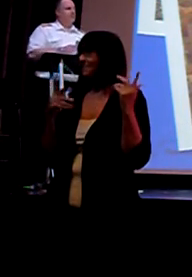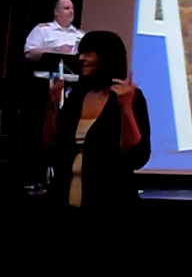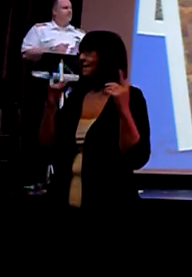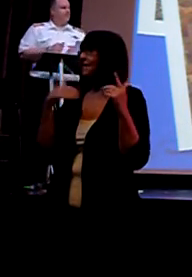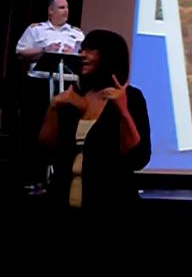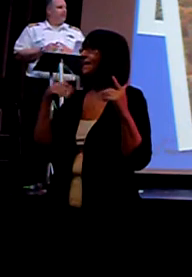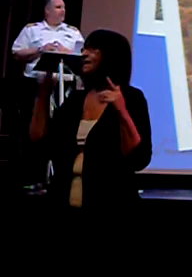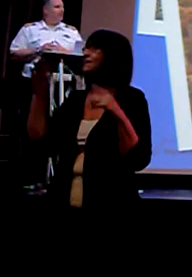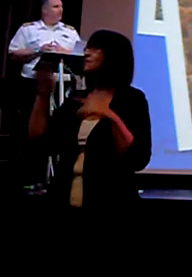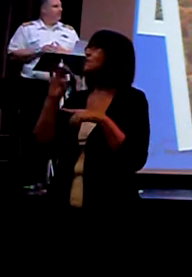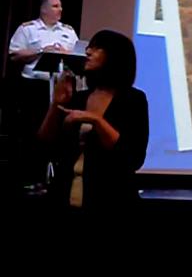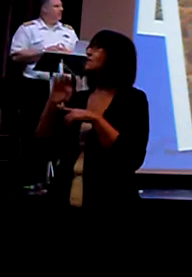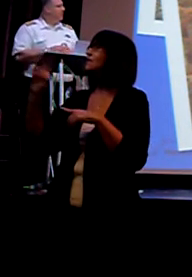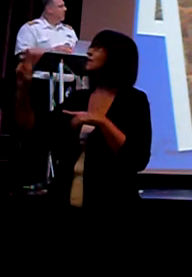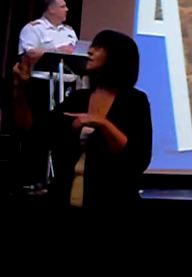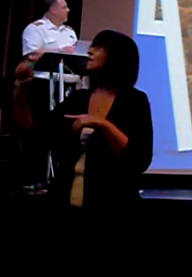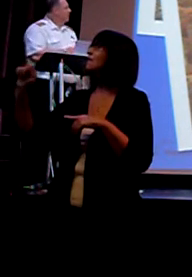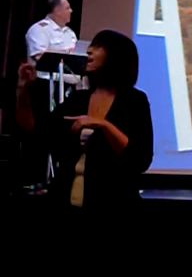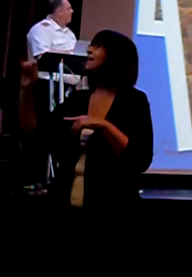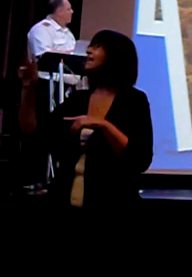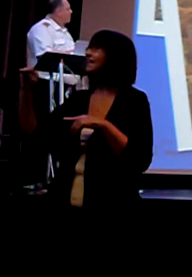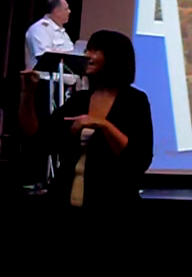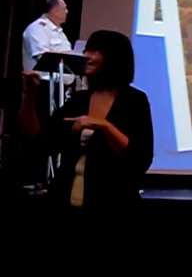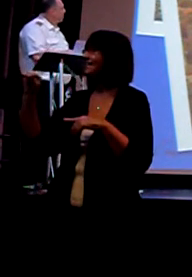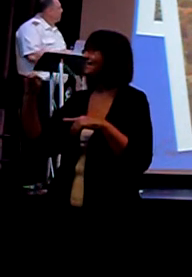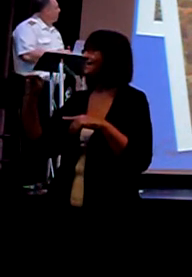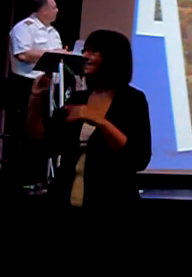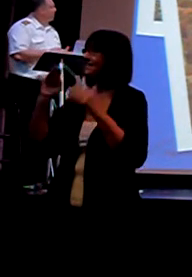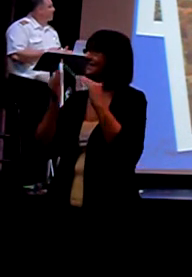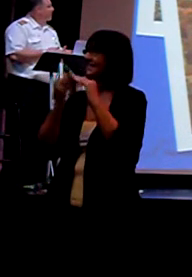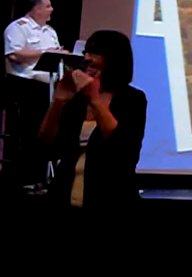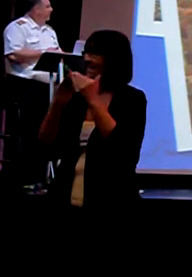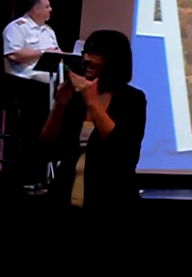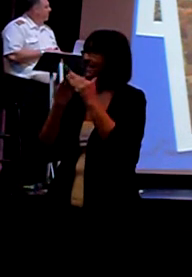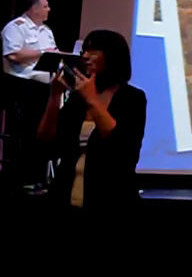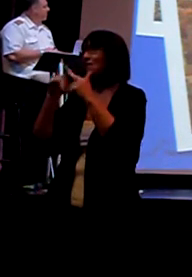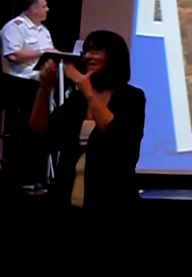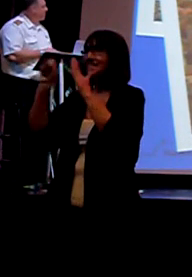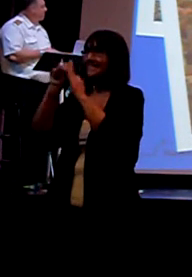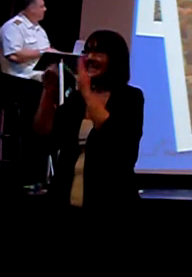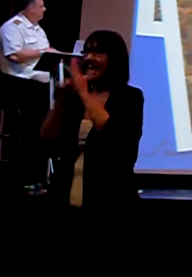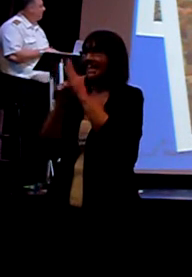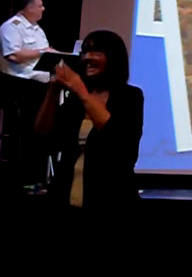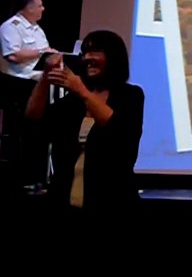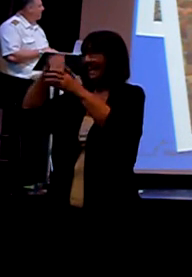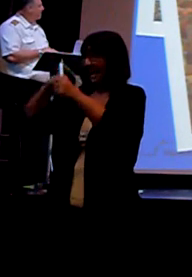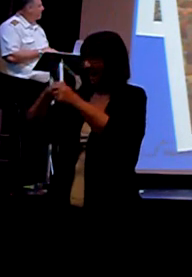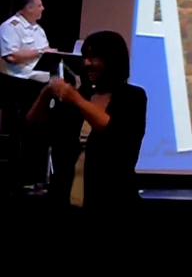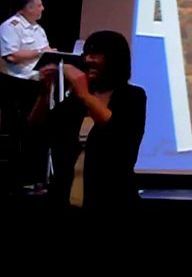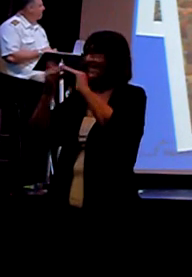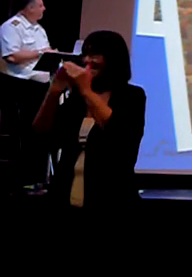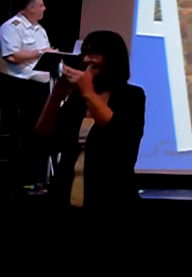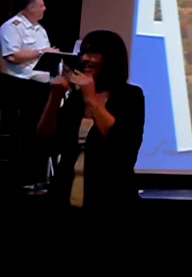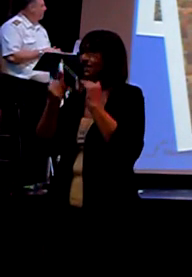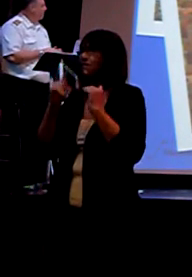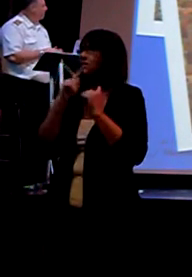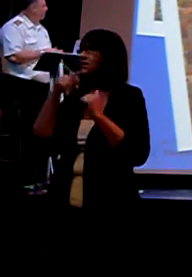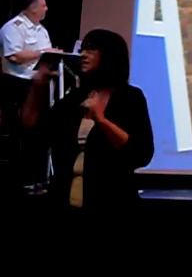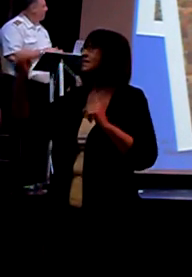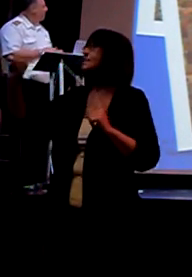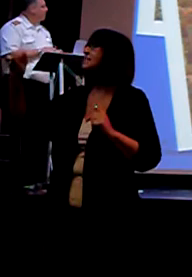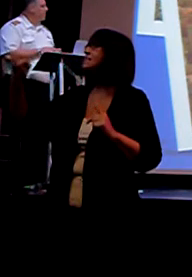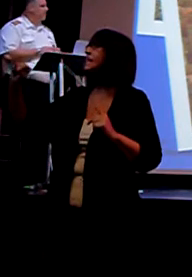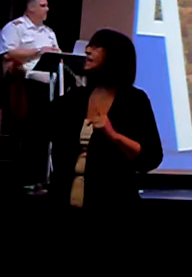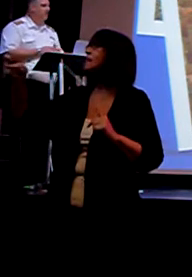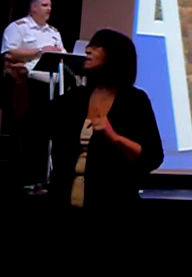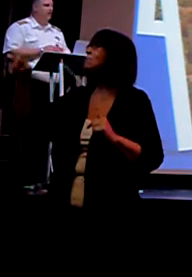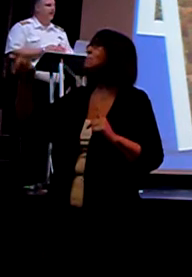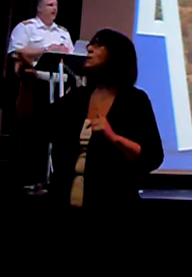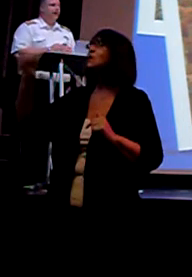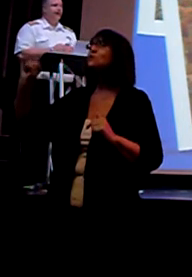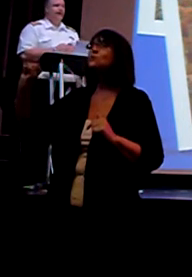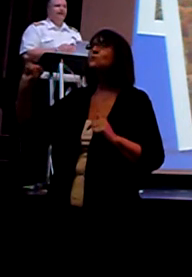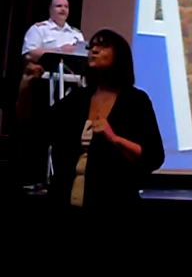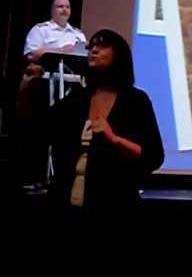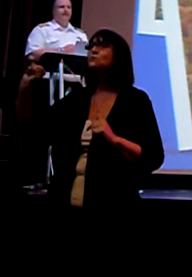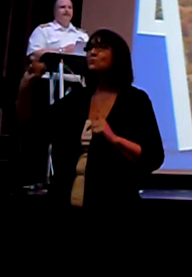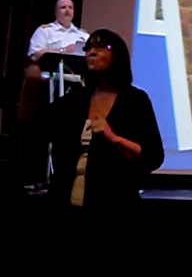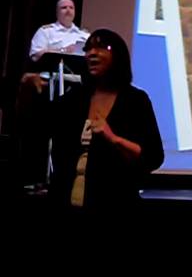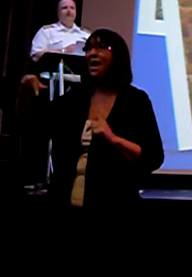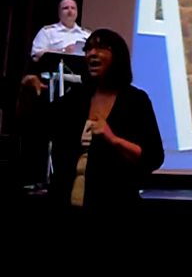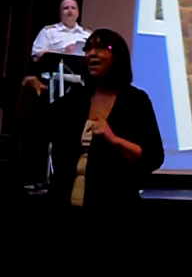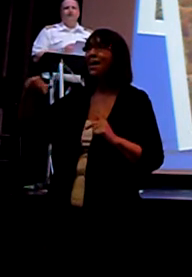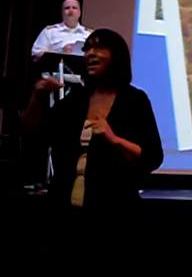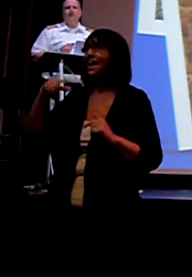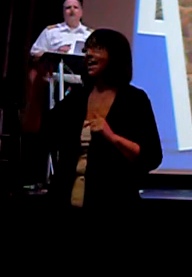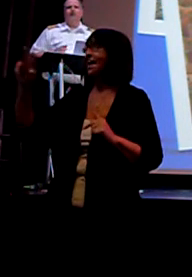is a city within, or a state within the city. St. Peter's Square, very famous. And